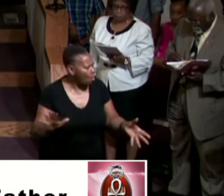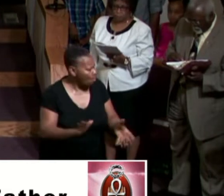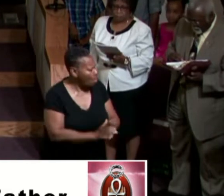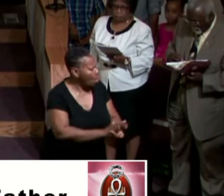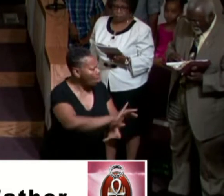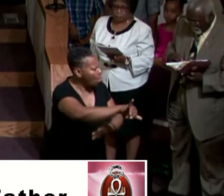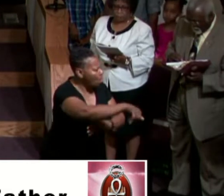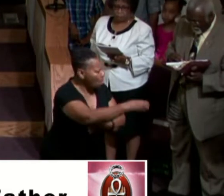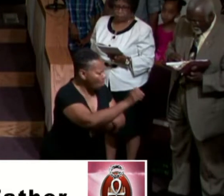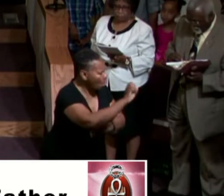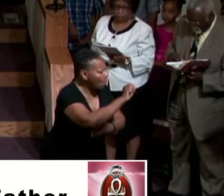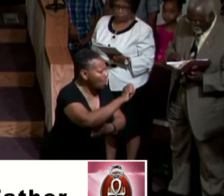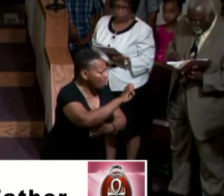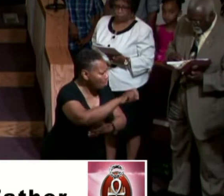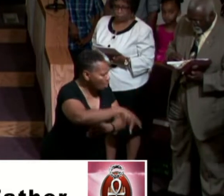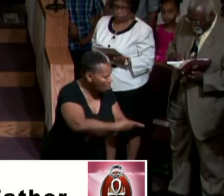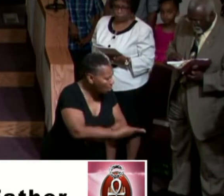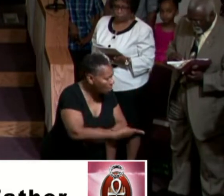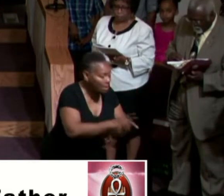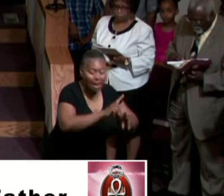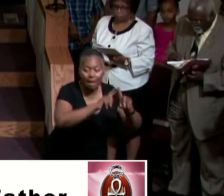before the marriage took place,